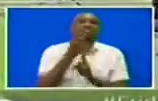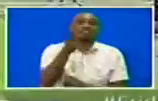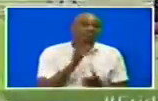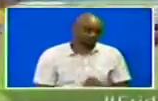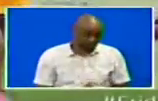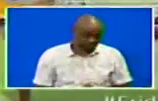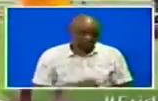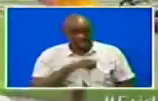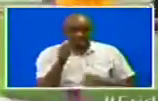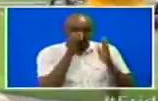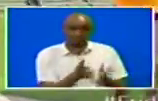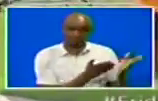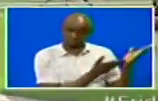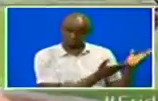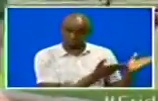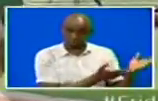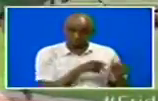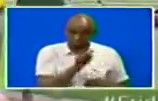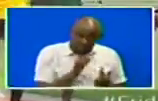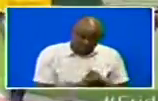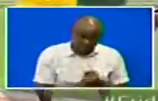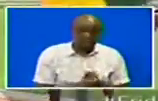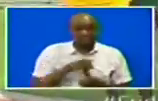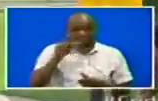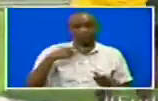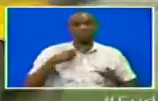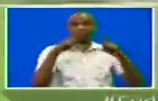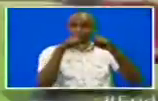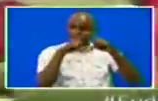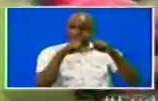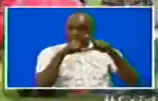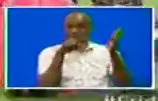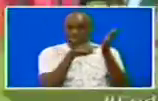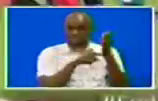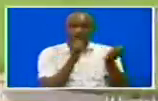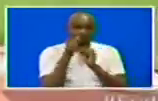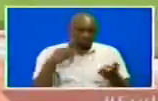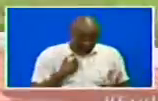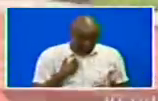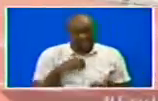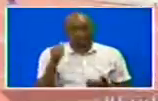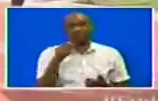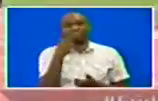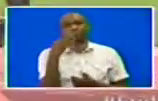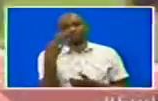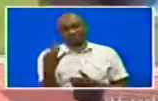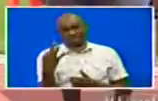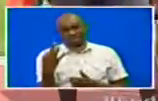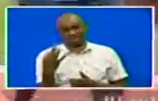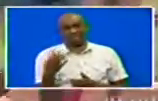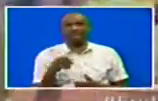Thomas Longosiwa, who is preparing for the Prefontaine Diamond League, finished second, while Josephat Kipchirchir was third.